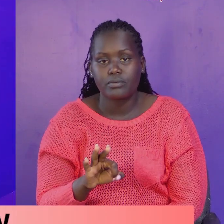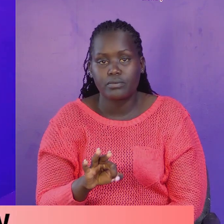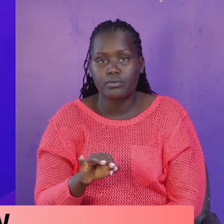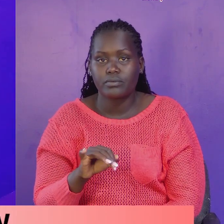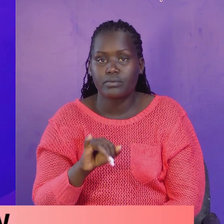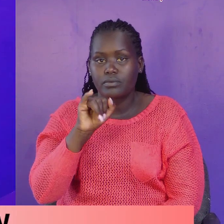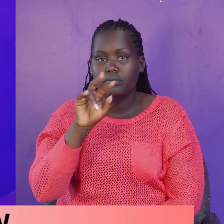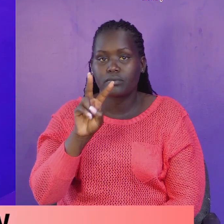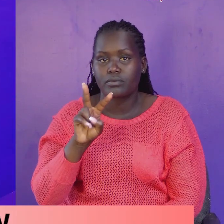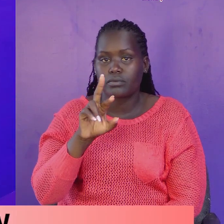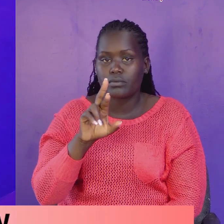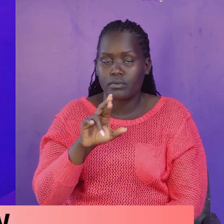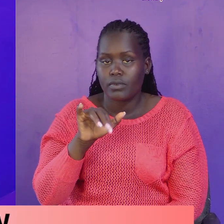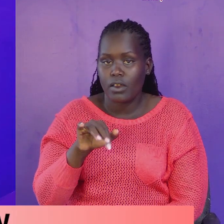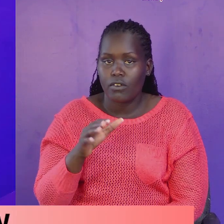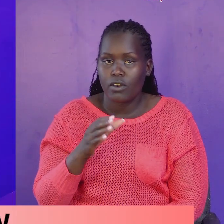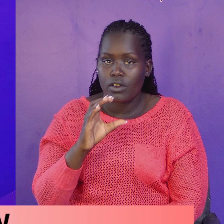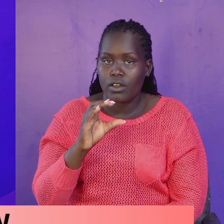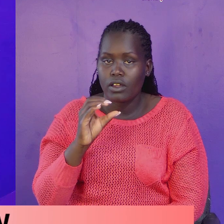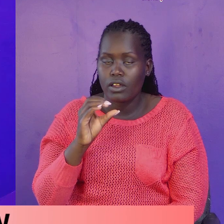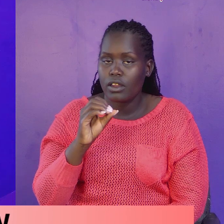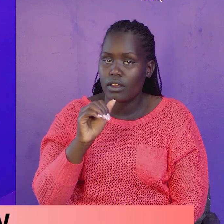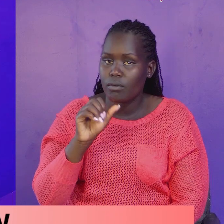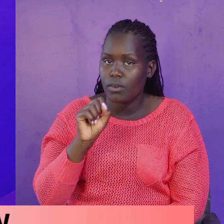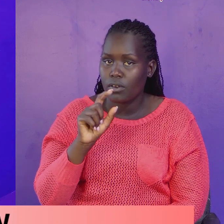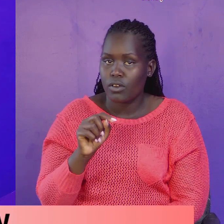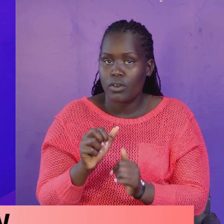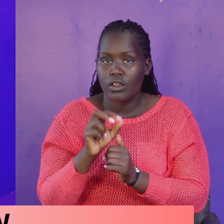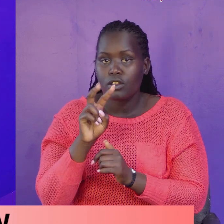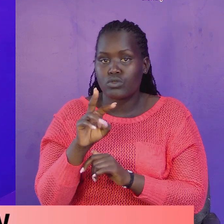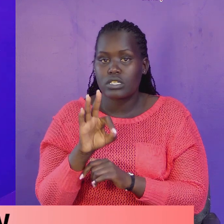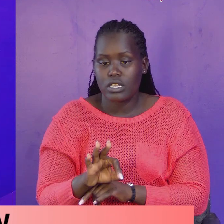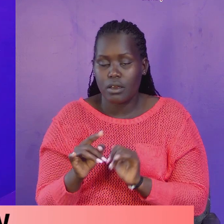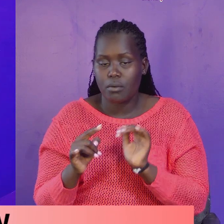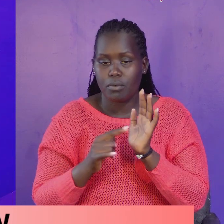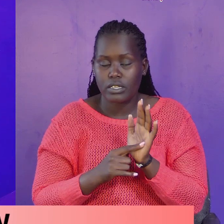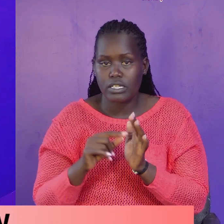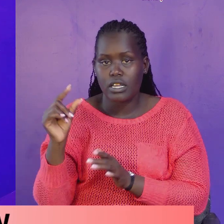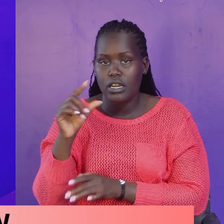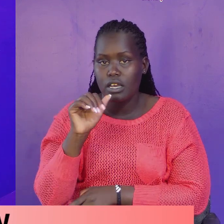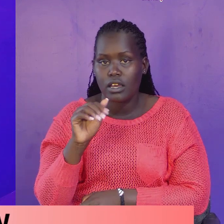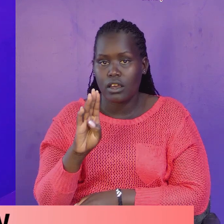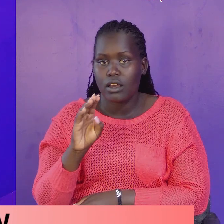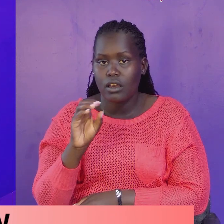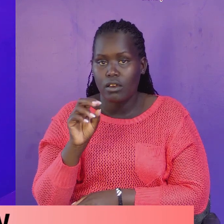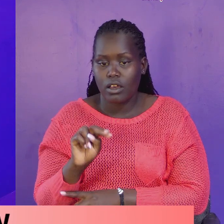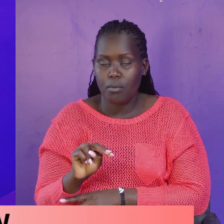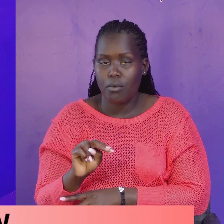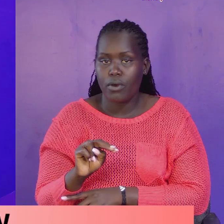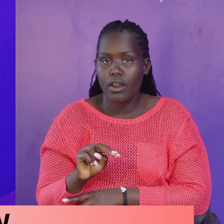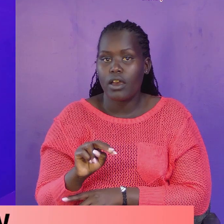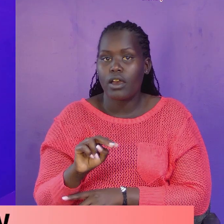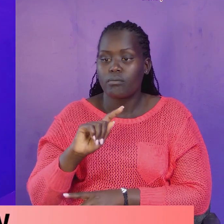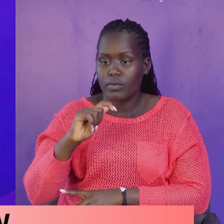Coast, the first one with 23 points. Then Gabon, second with 22 points. Kenya, third with 12